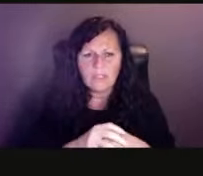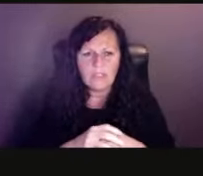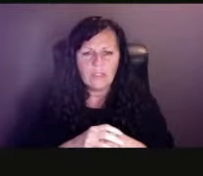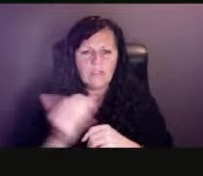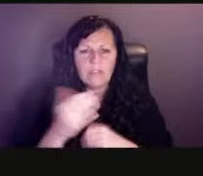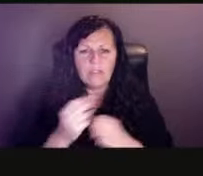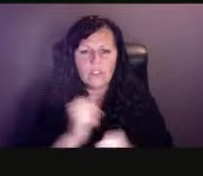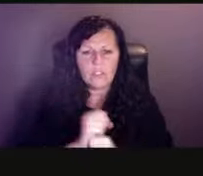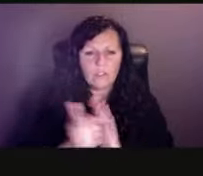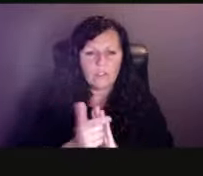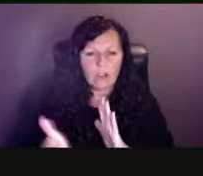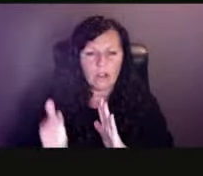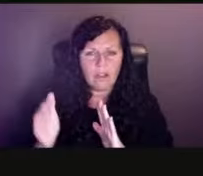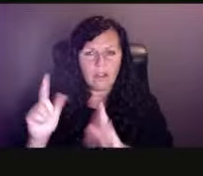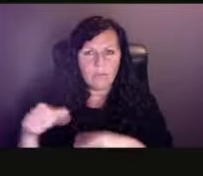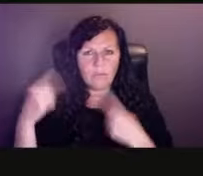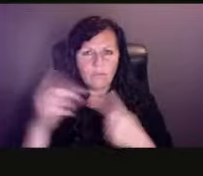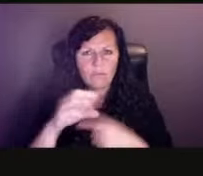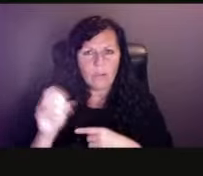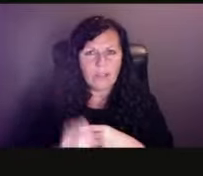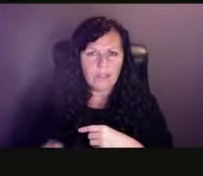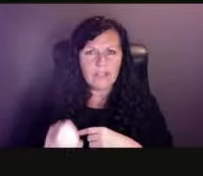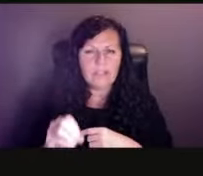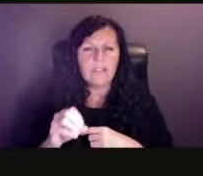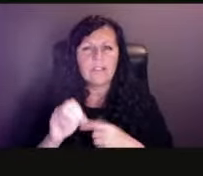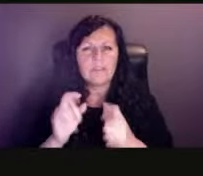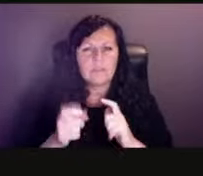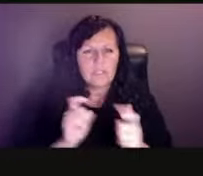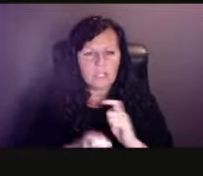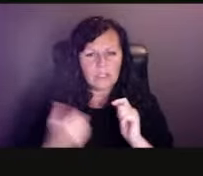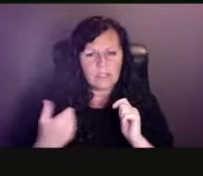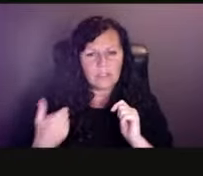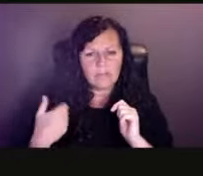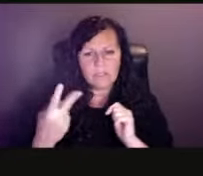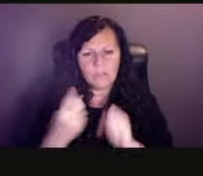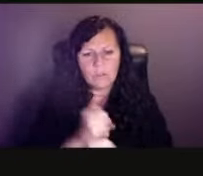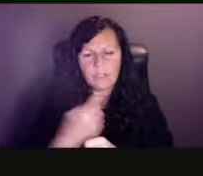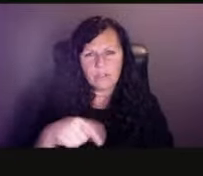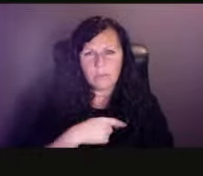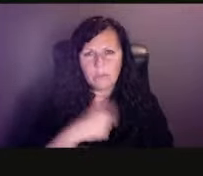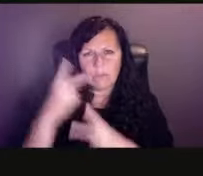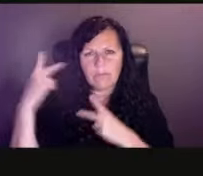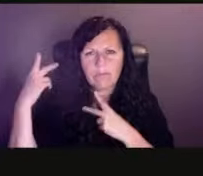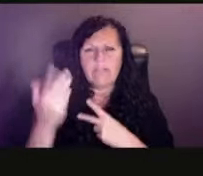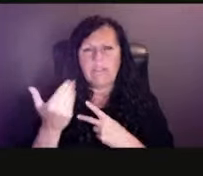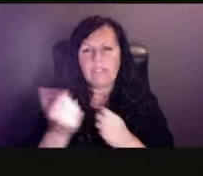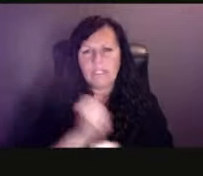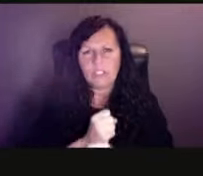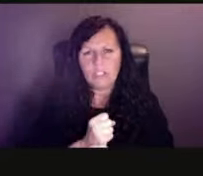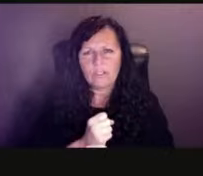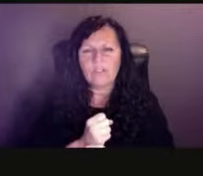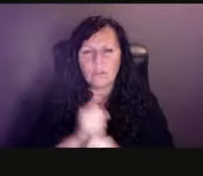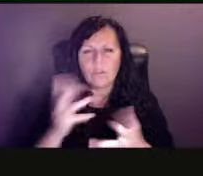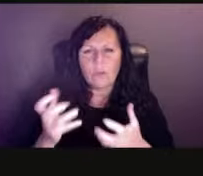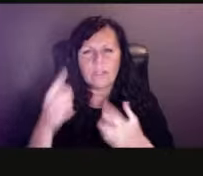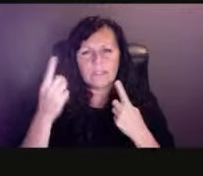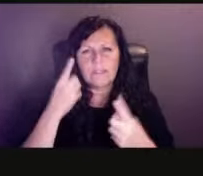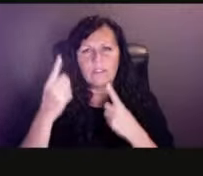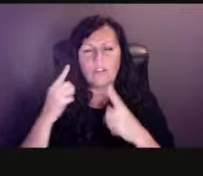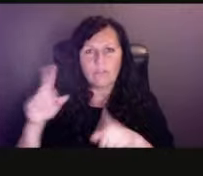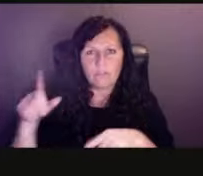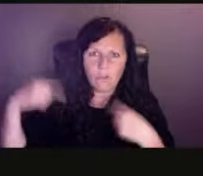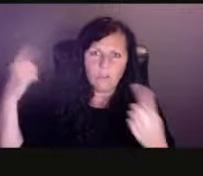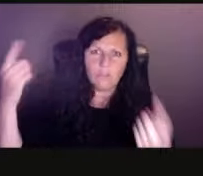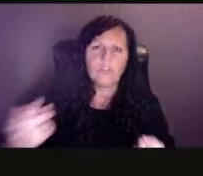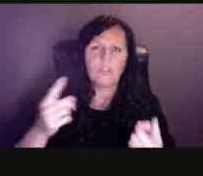transparency portal. So for the past 2 years, we've been taking a look at 15 years of crime in Salem. So you look at the long-term trends, and there's three types, right?